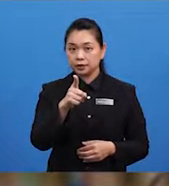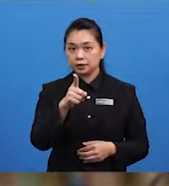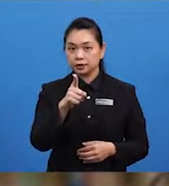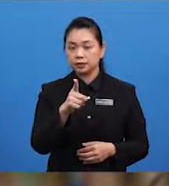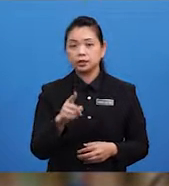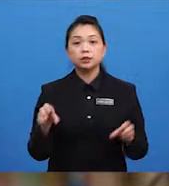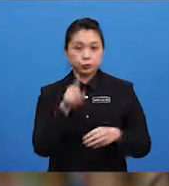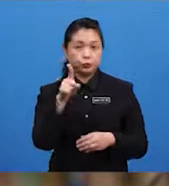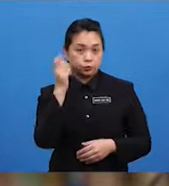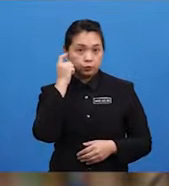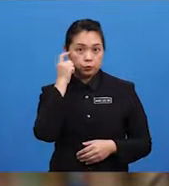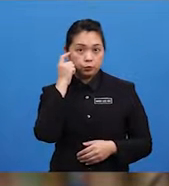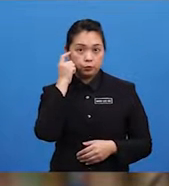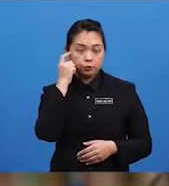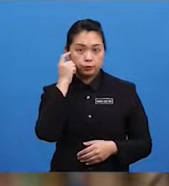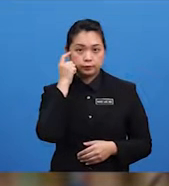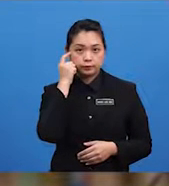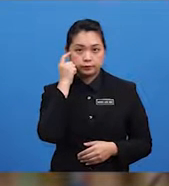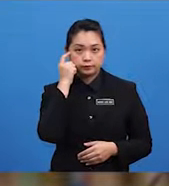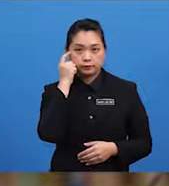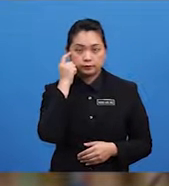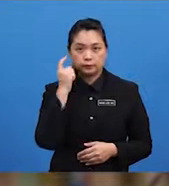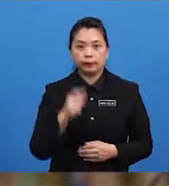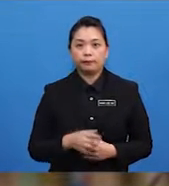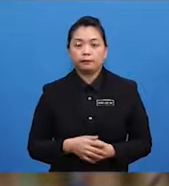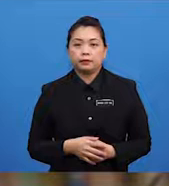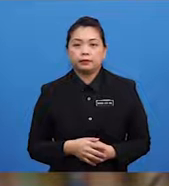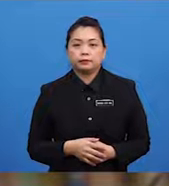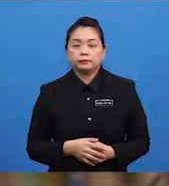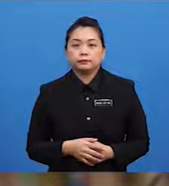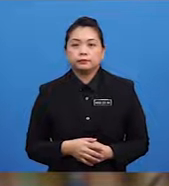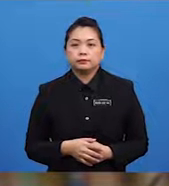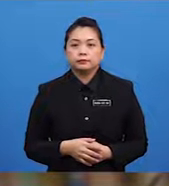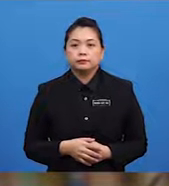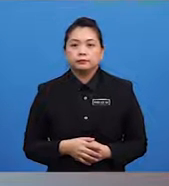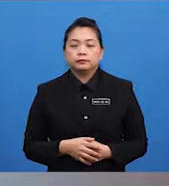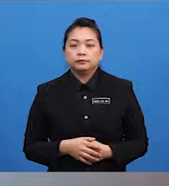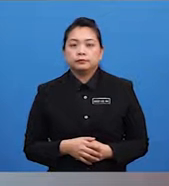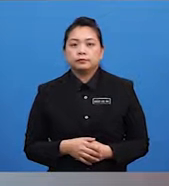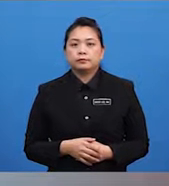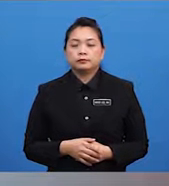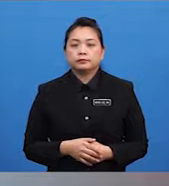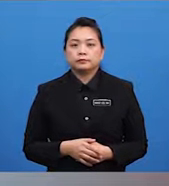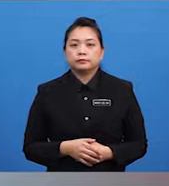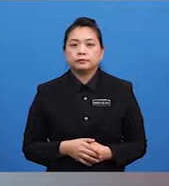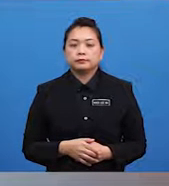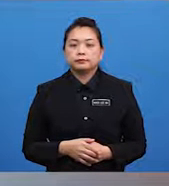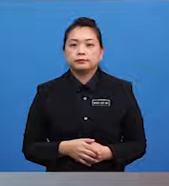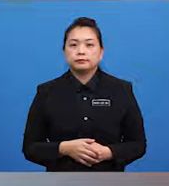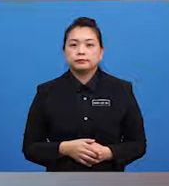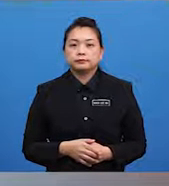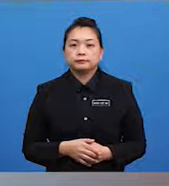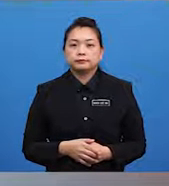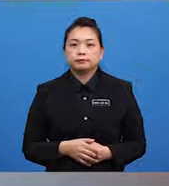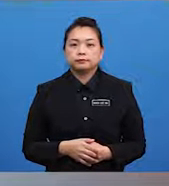the answer? What did the spokesperson assure? Let's go back to the